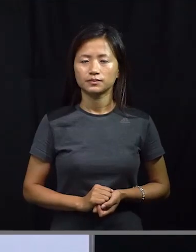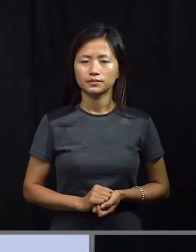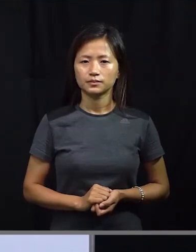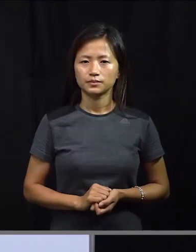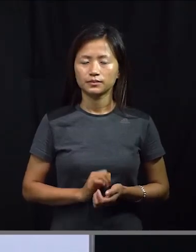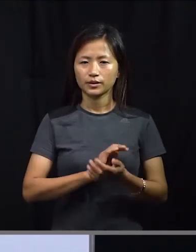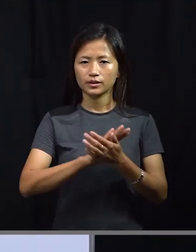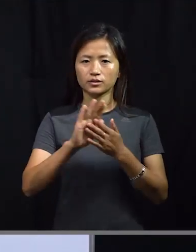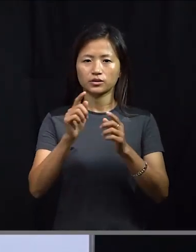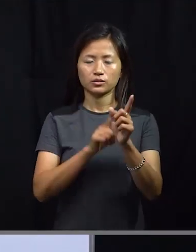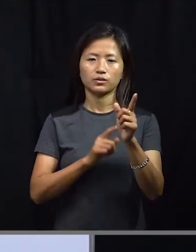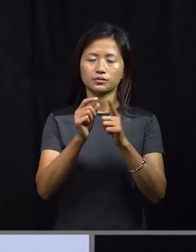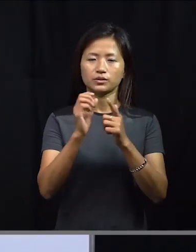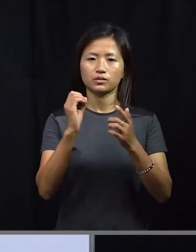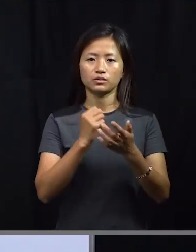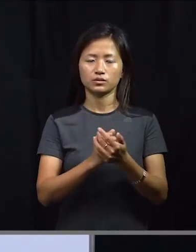hypogamy,